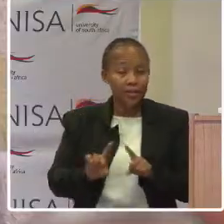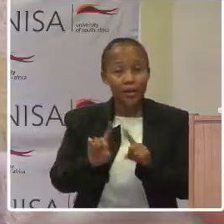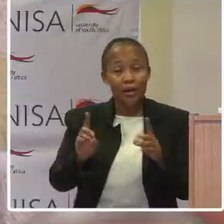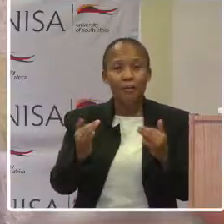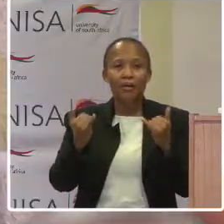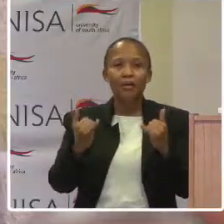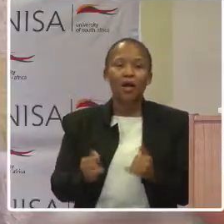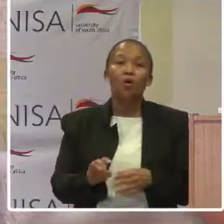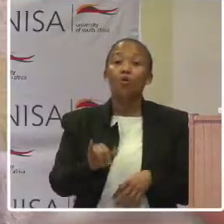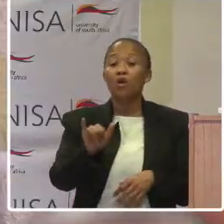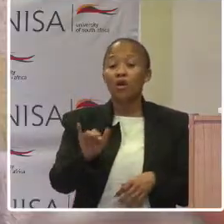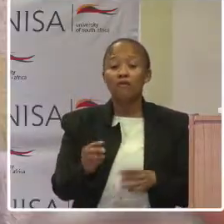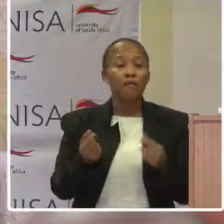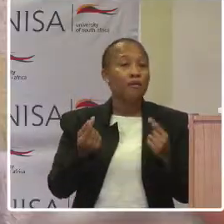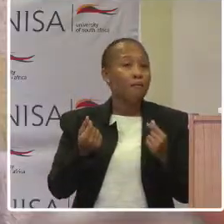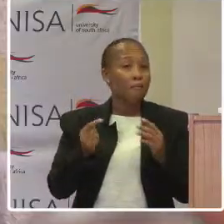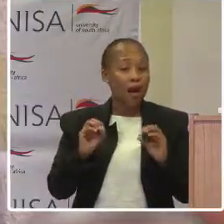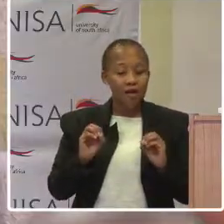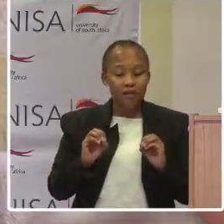having money